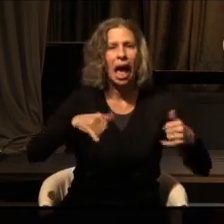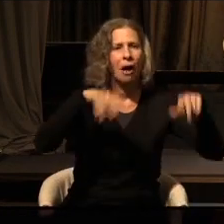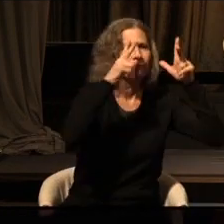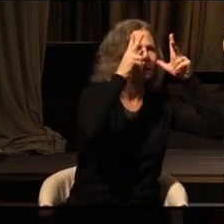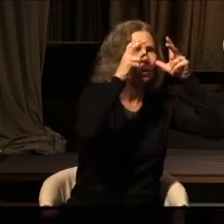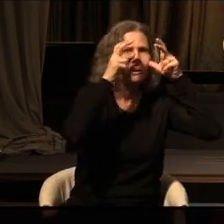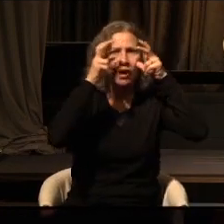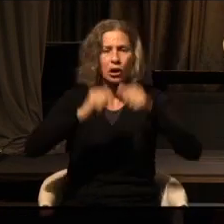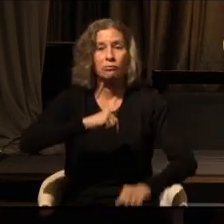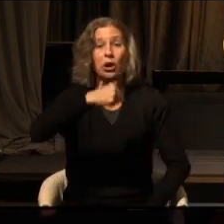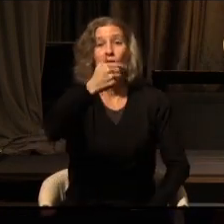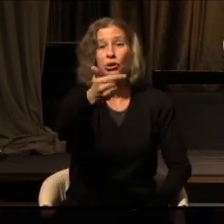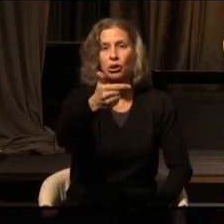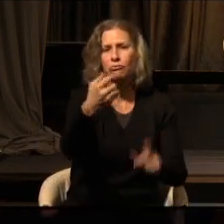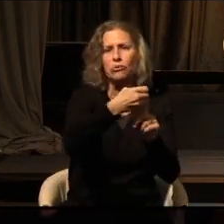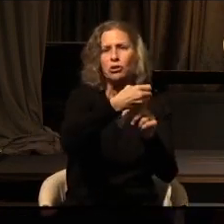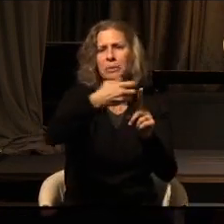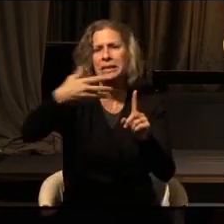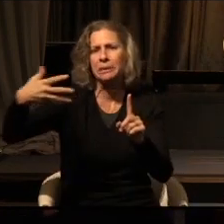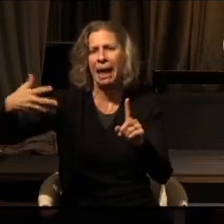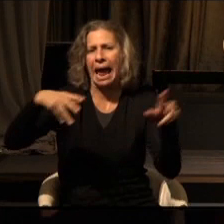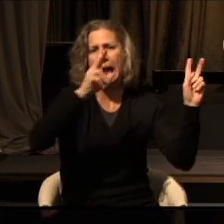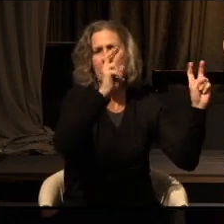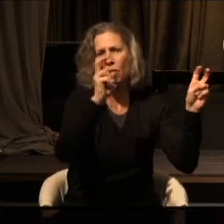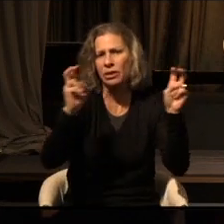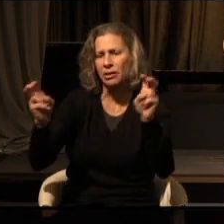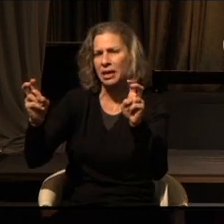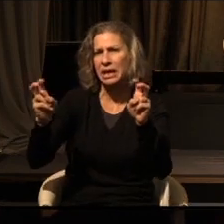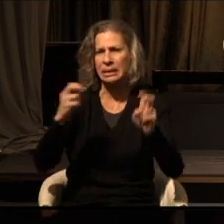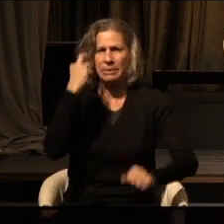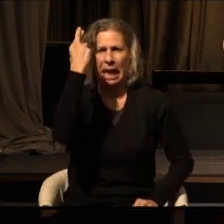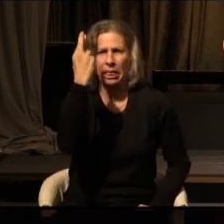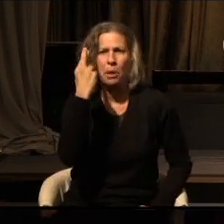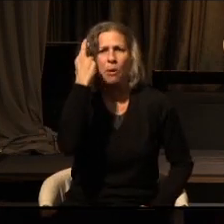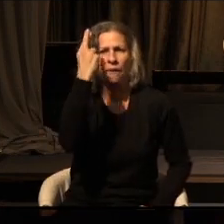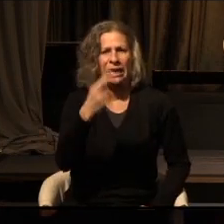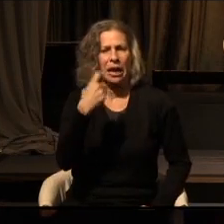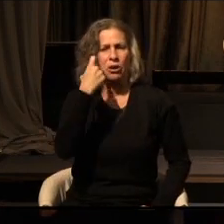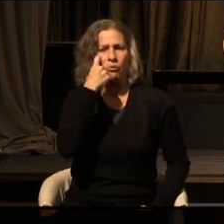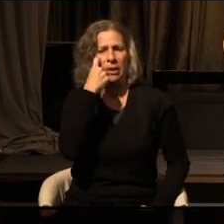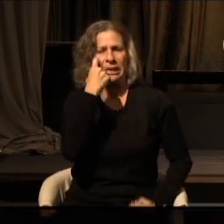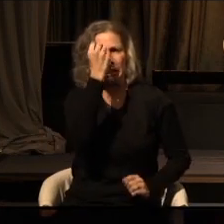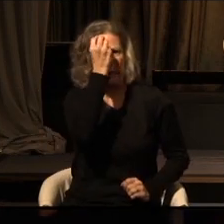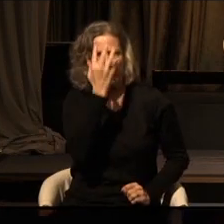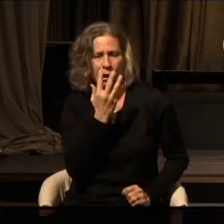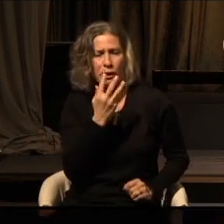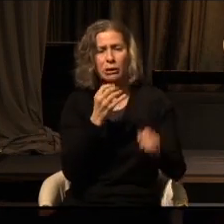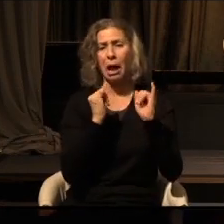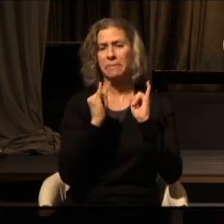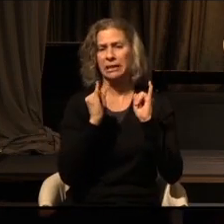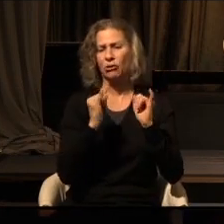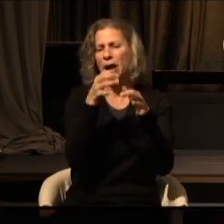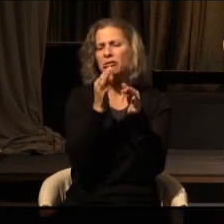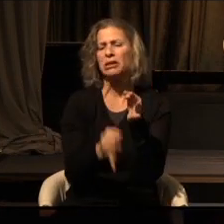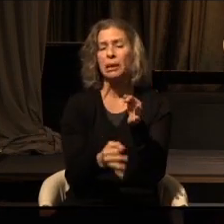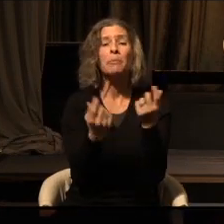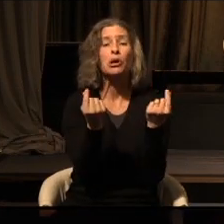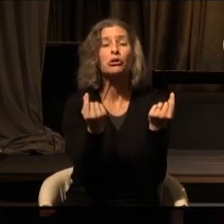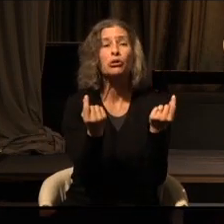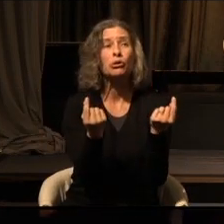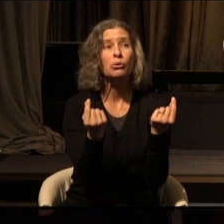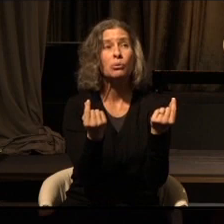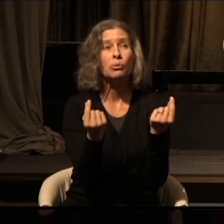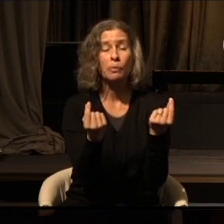going to ask you to expand on some of the themes and provocations that you've just heard. The instructions are pretty simple. All you need to